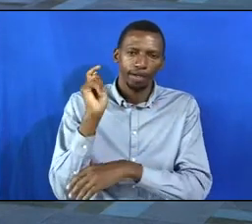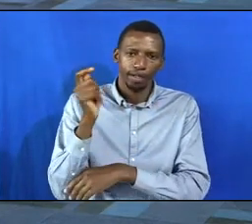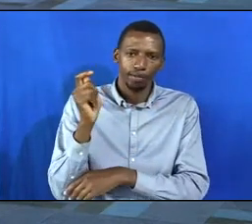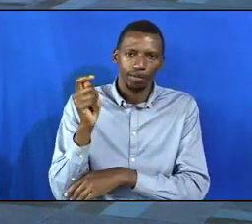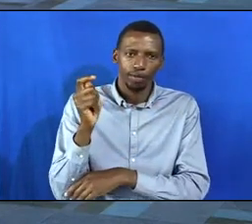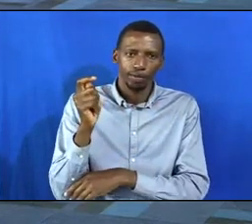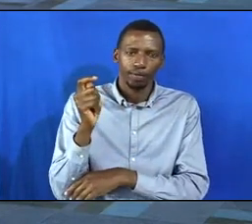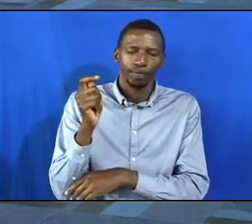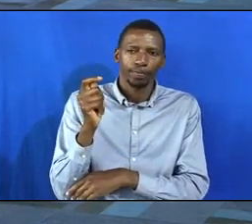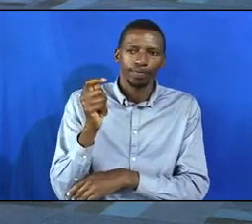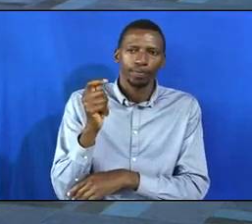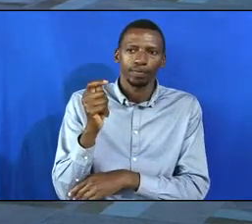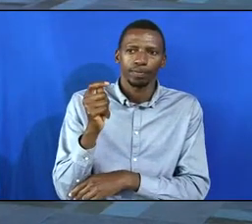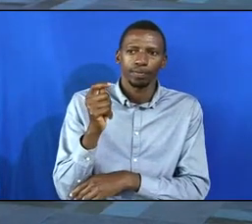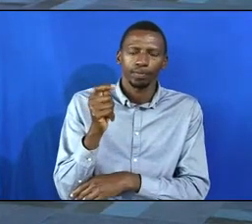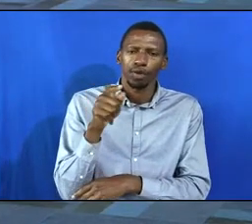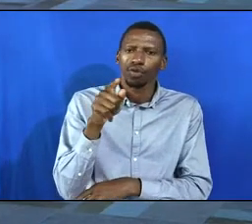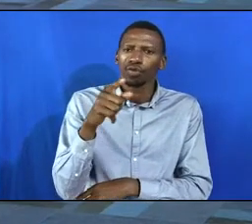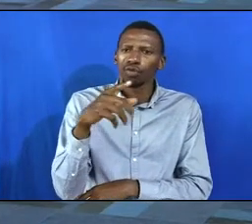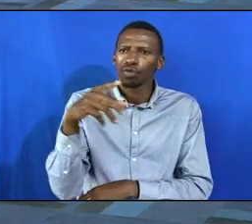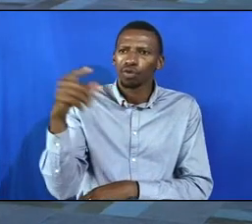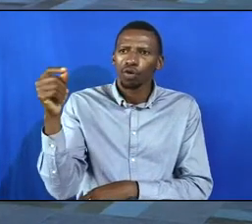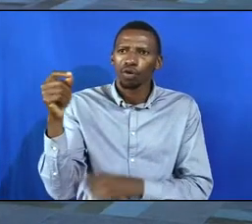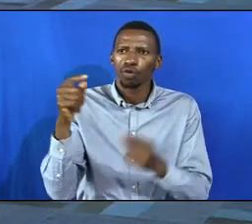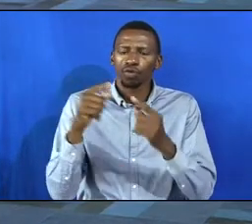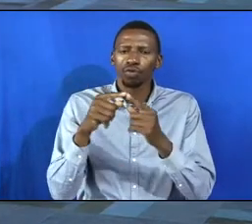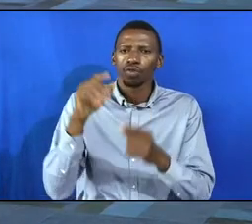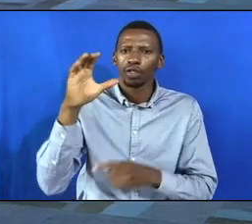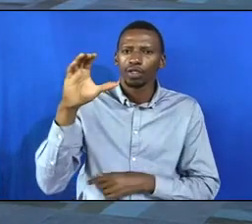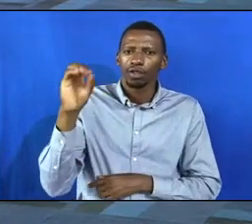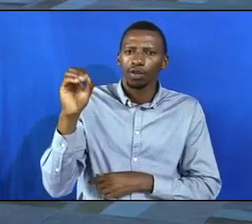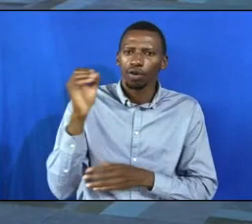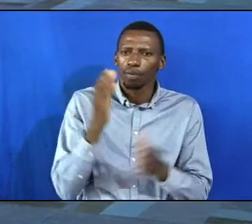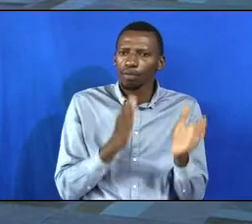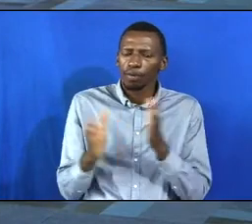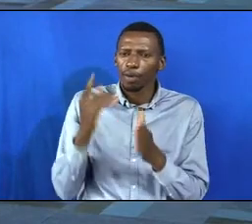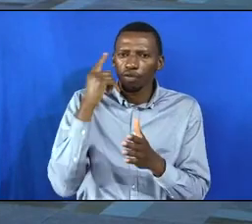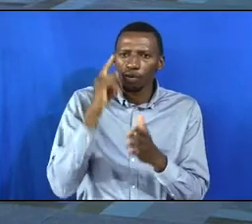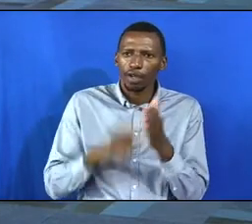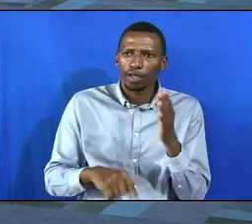me what I said. You went to the CEO prepared to get what?